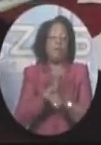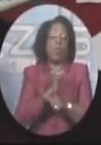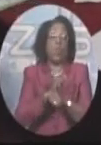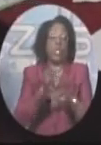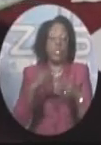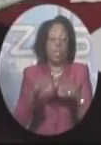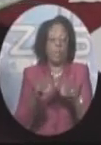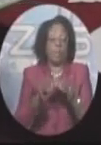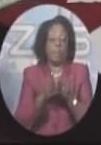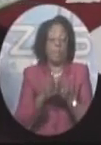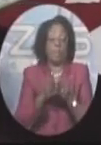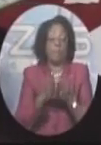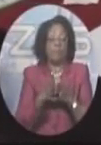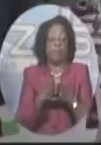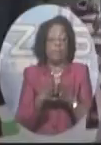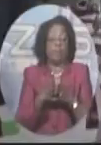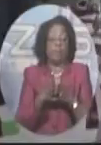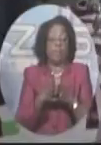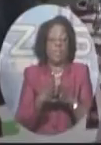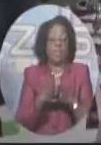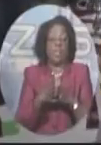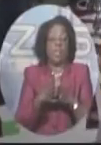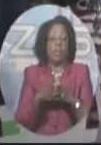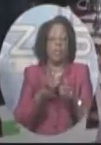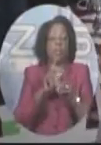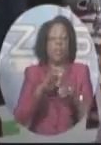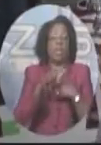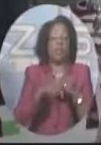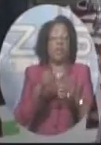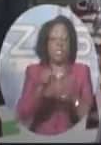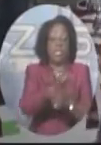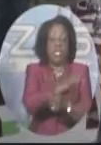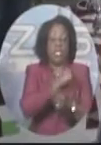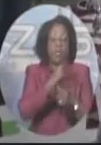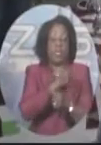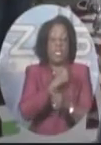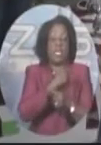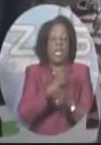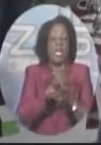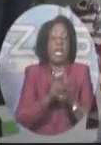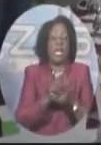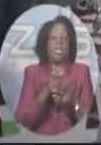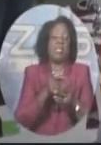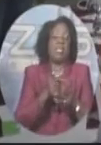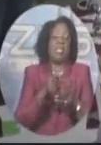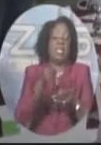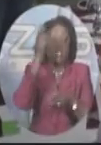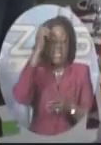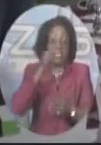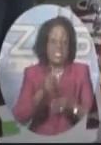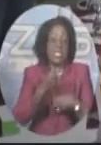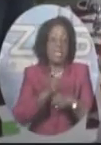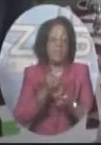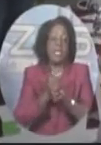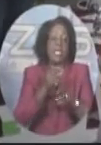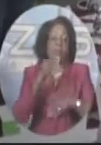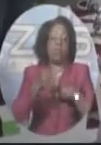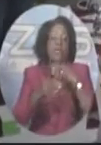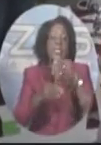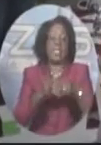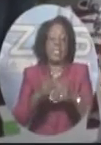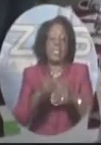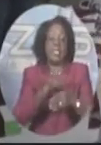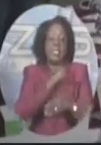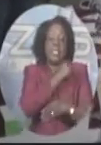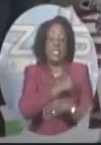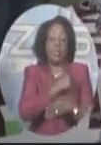facilitator. When we talk about security, we talk about security as a decision-making process. So, security